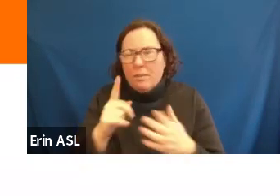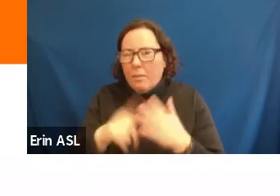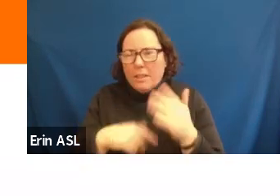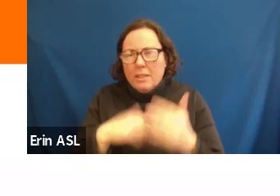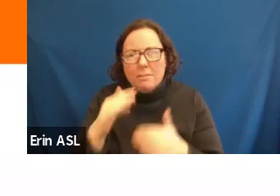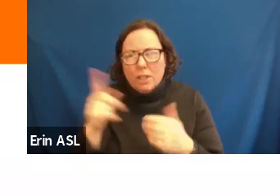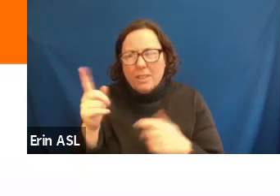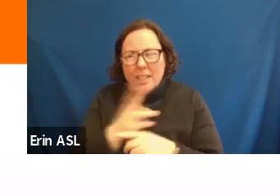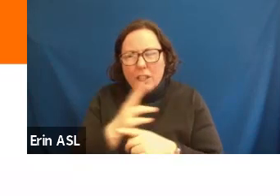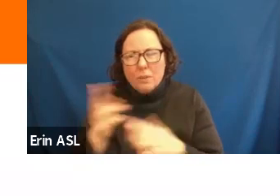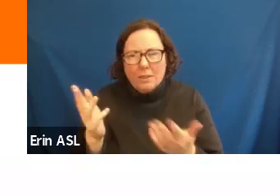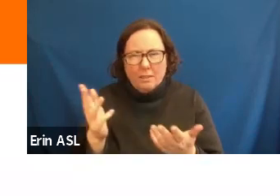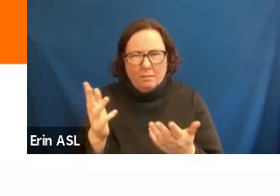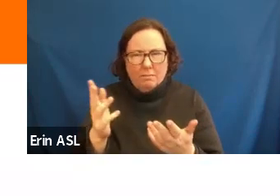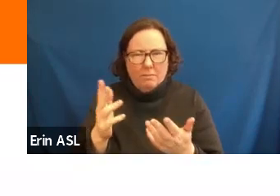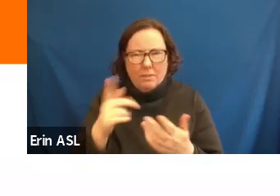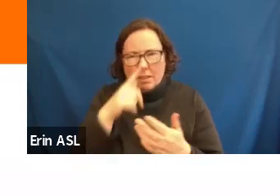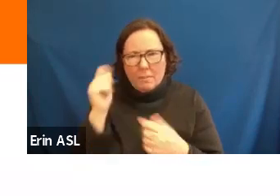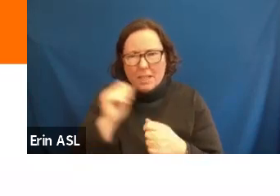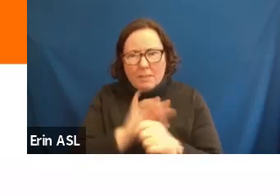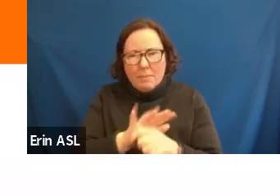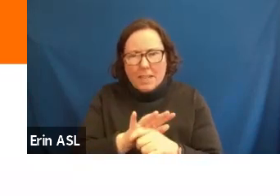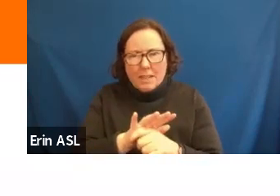they're using because of the pandemic?